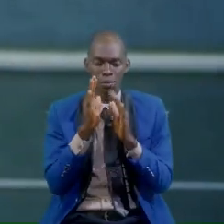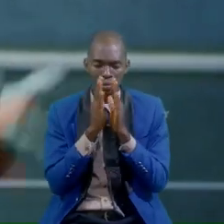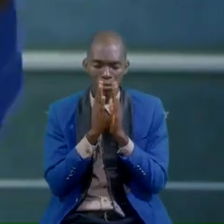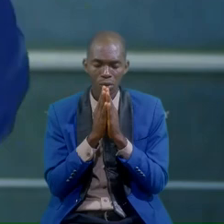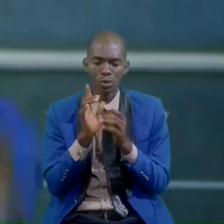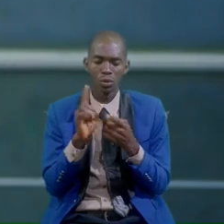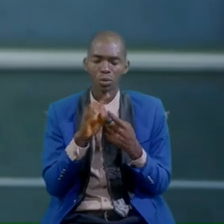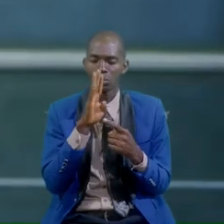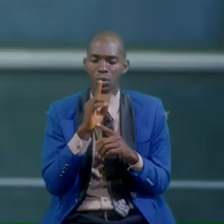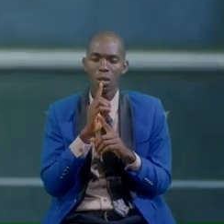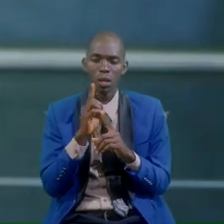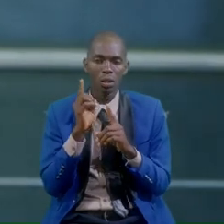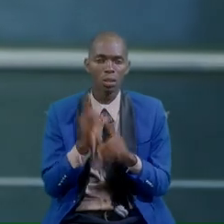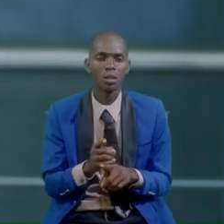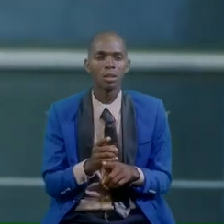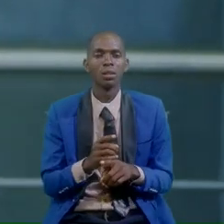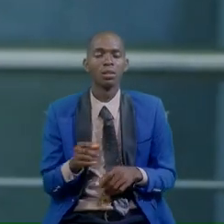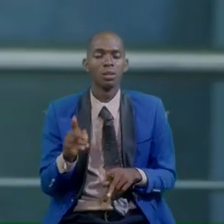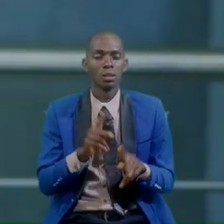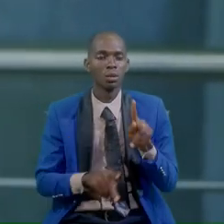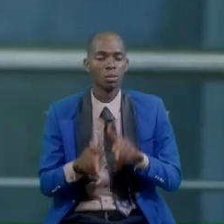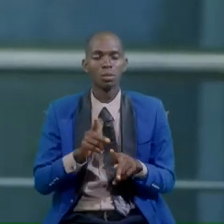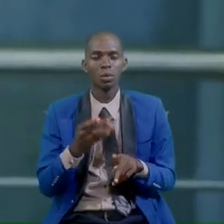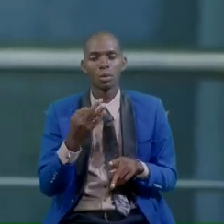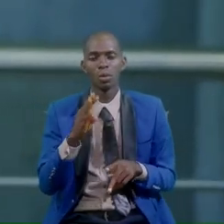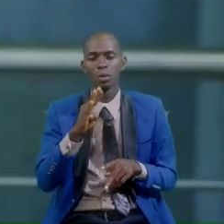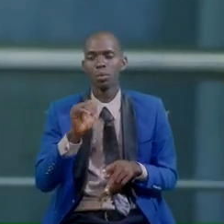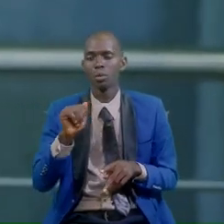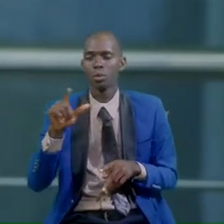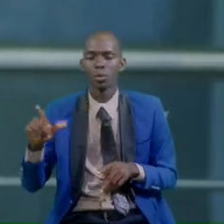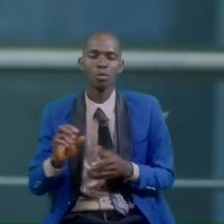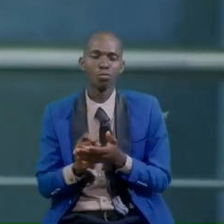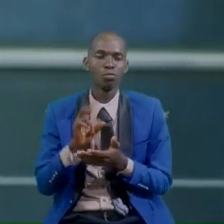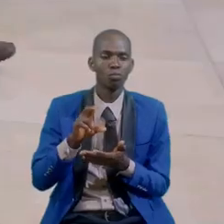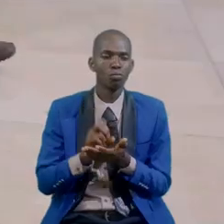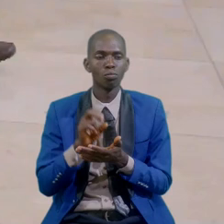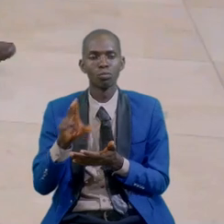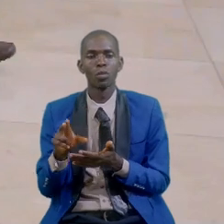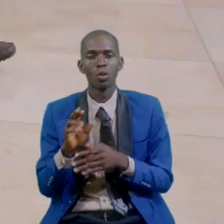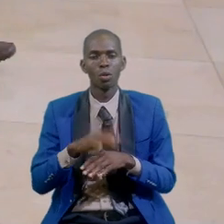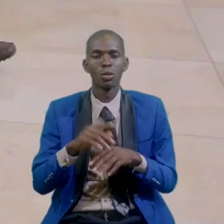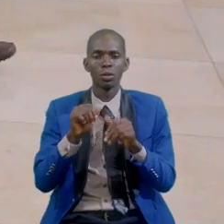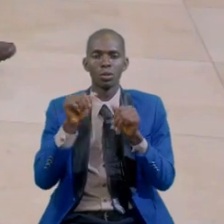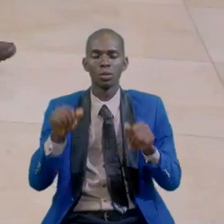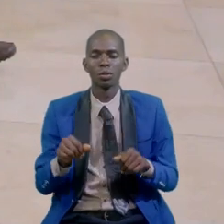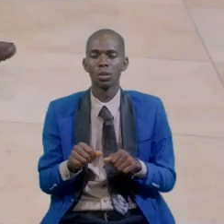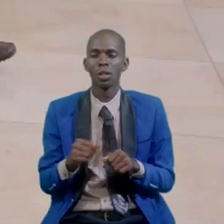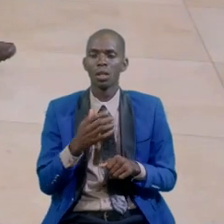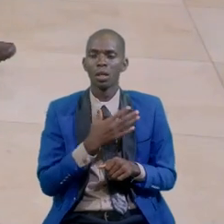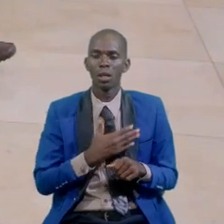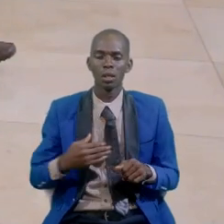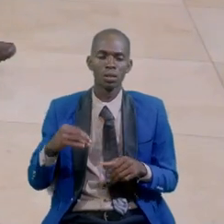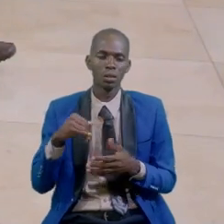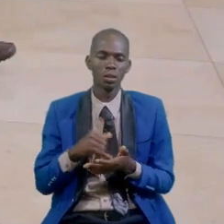They jumped upon the altar with the mage. Look at verse 27. And it came